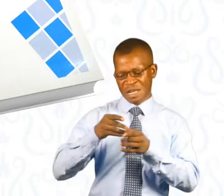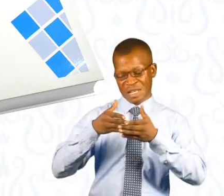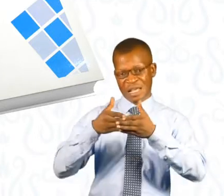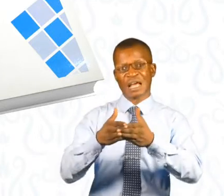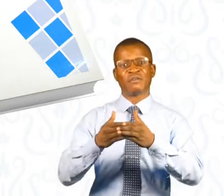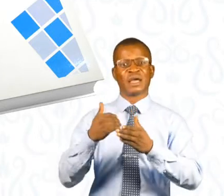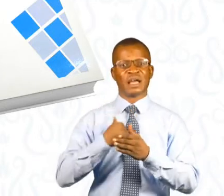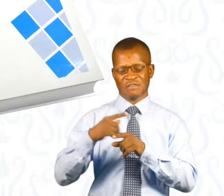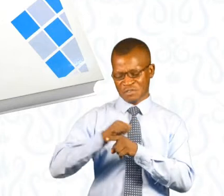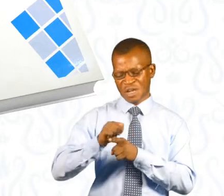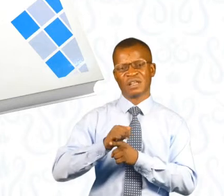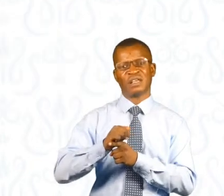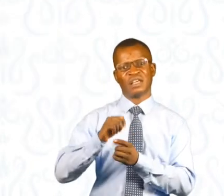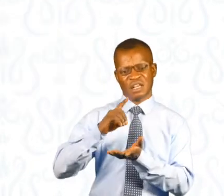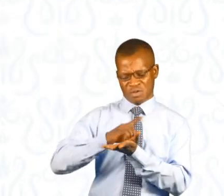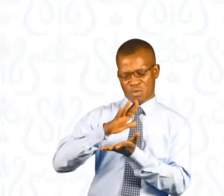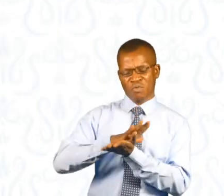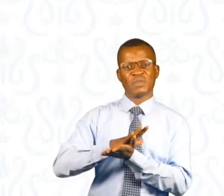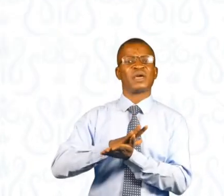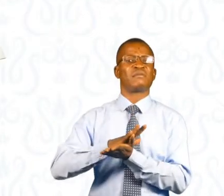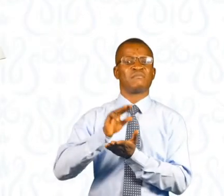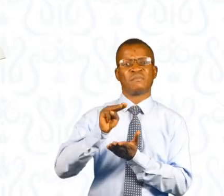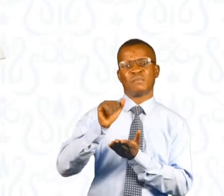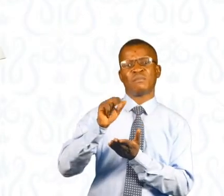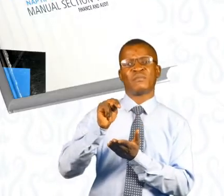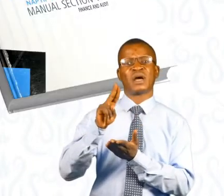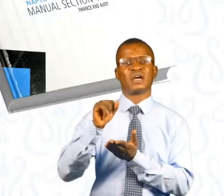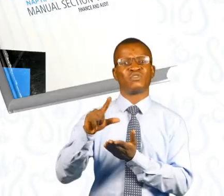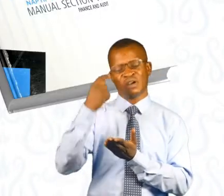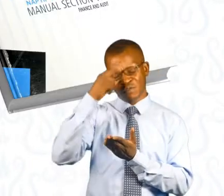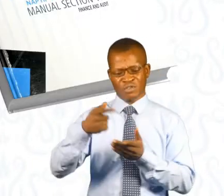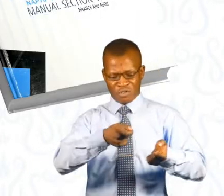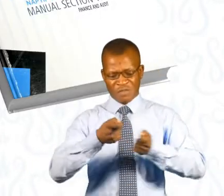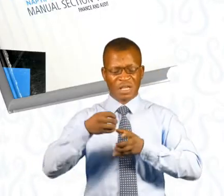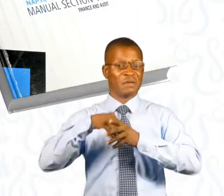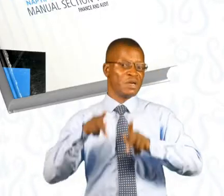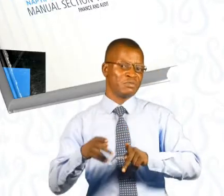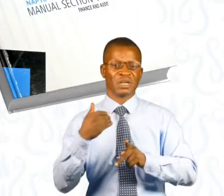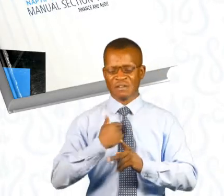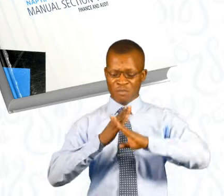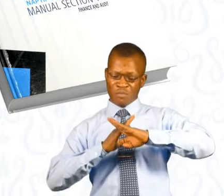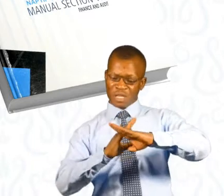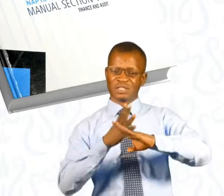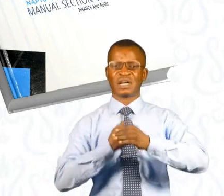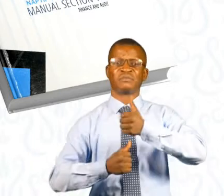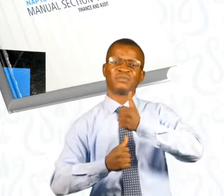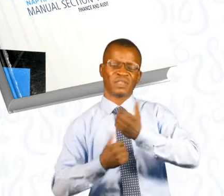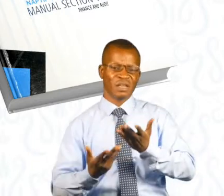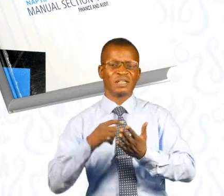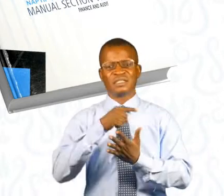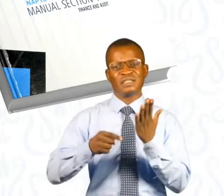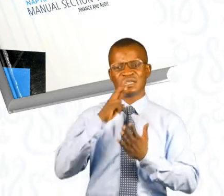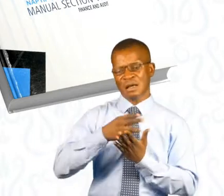have the training guide, and then we have a training manual, NAPTIP training manual section for trafficking in persons, we have for protection